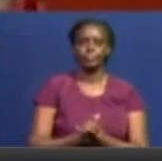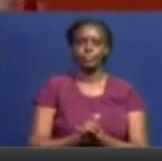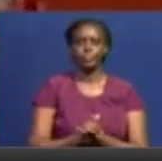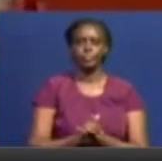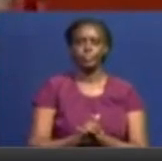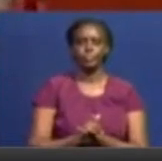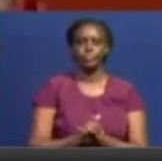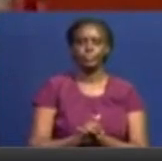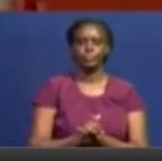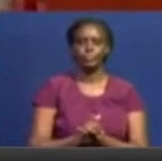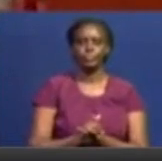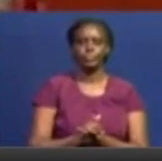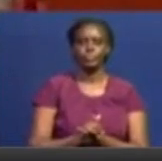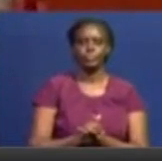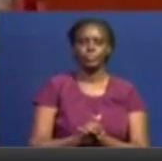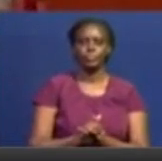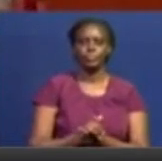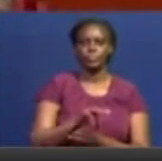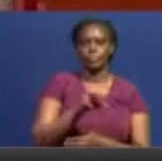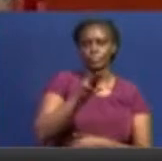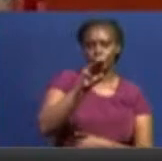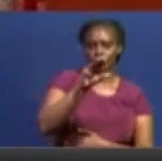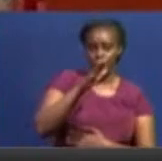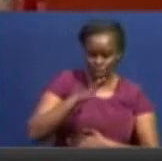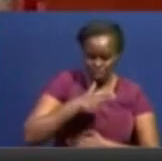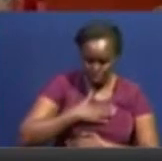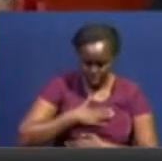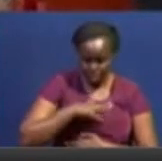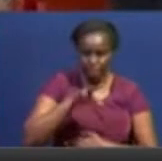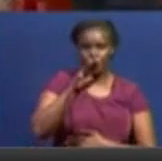Suna West Peter Francis Masara.